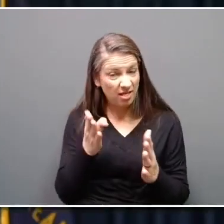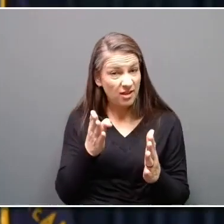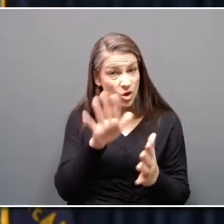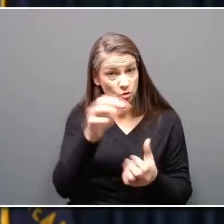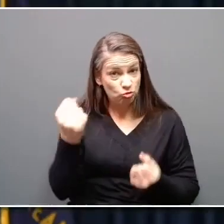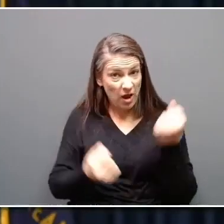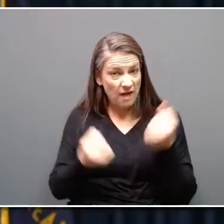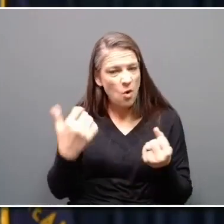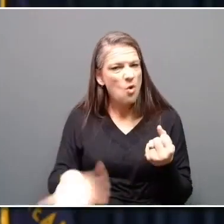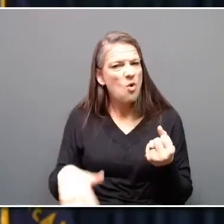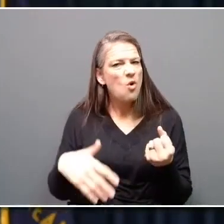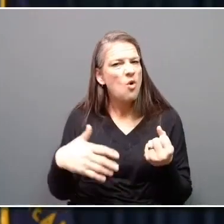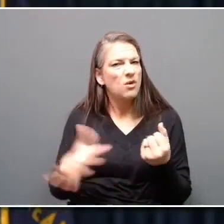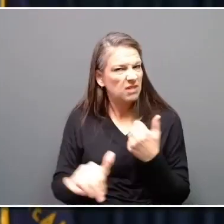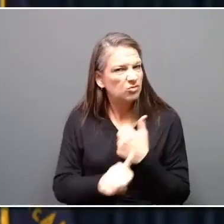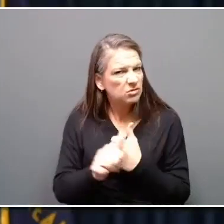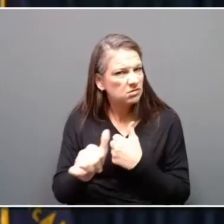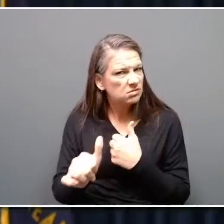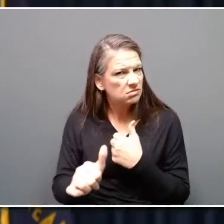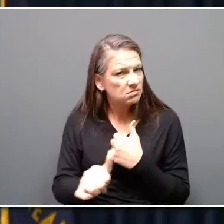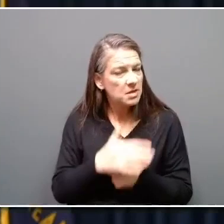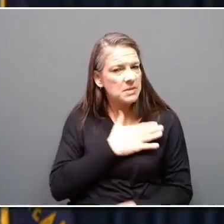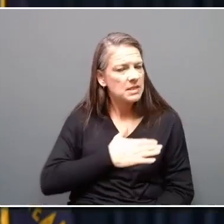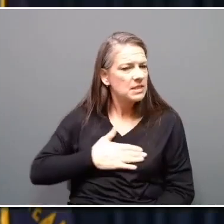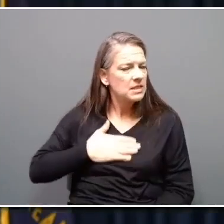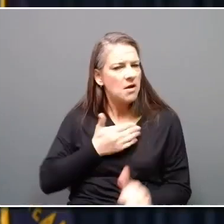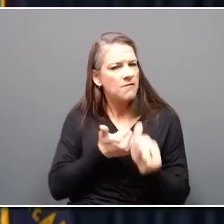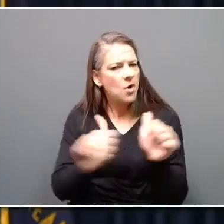governor, please avoid being on the roads if you don't have to.